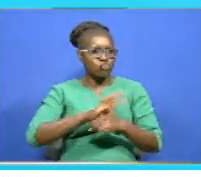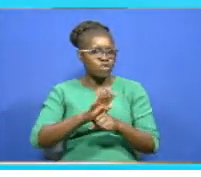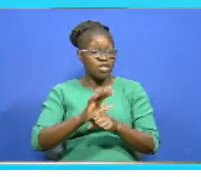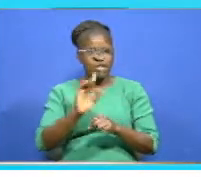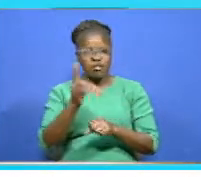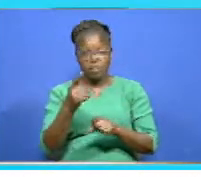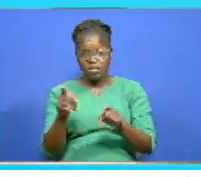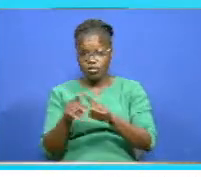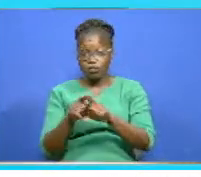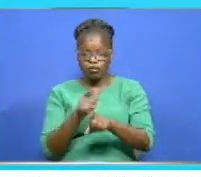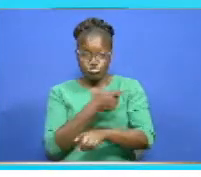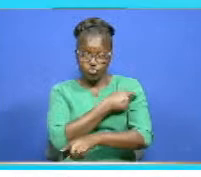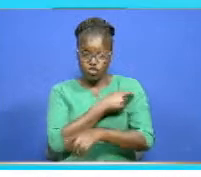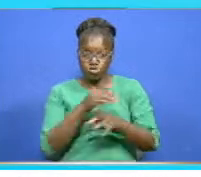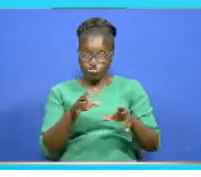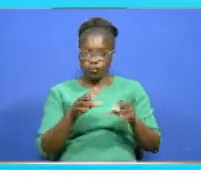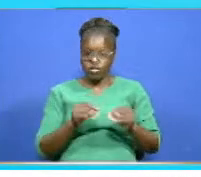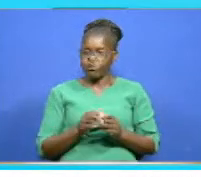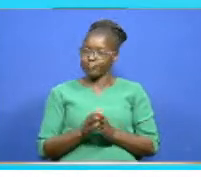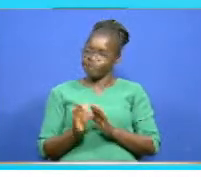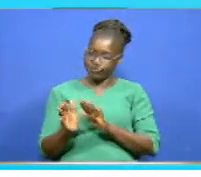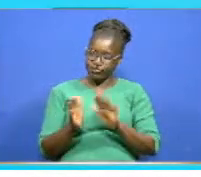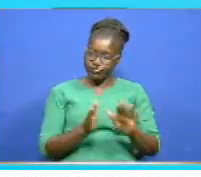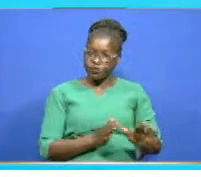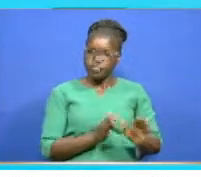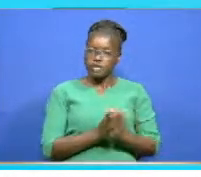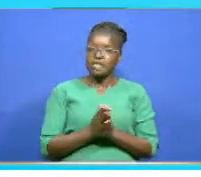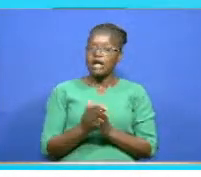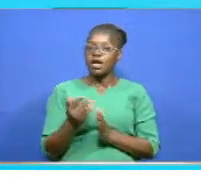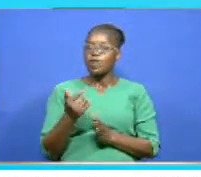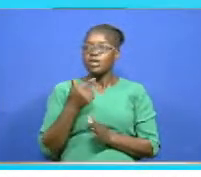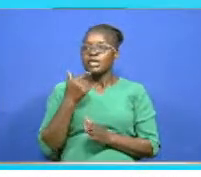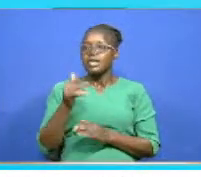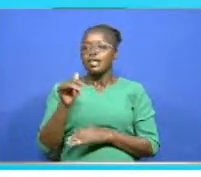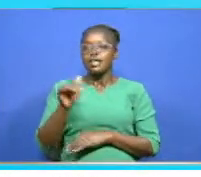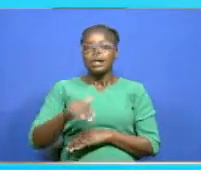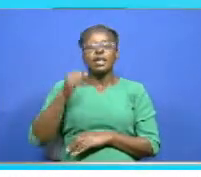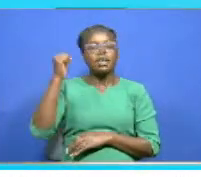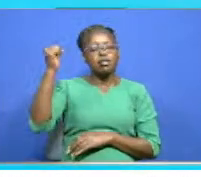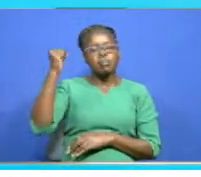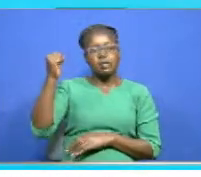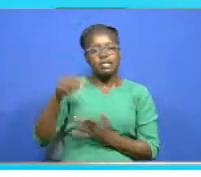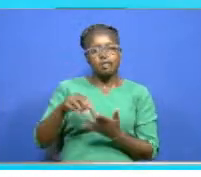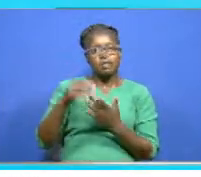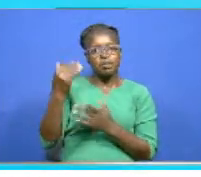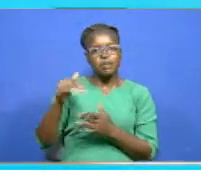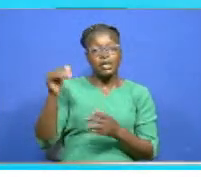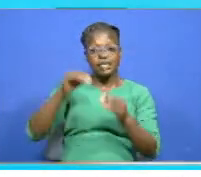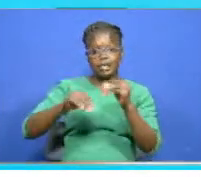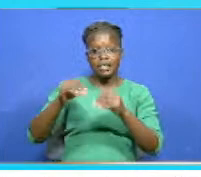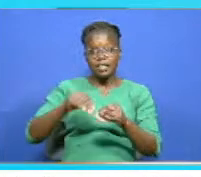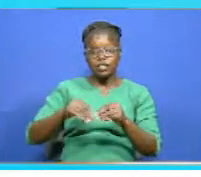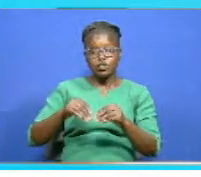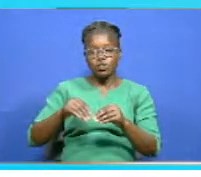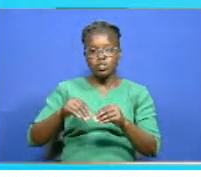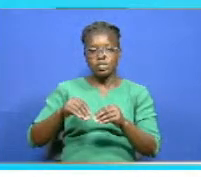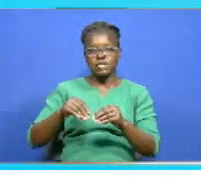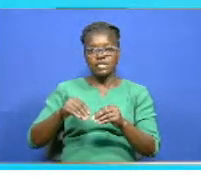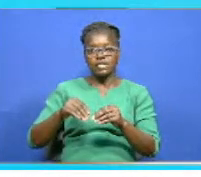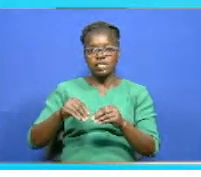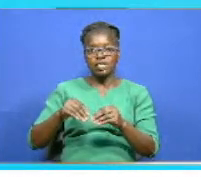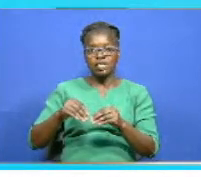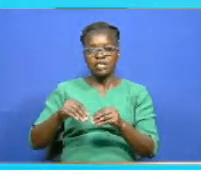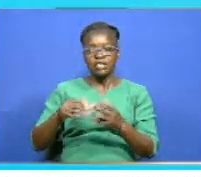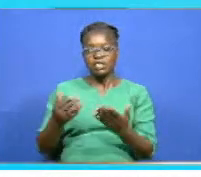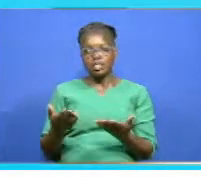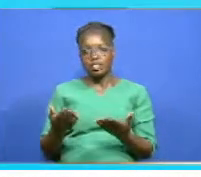jab. Away from that, as we had started earlier, we're talking about politics, and especially the by-elections that are slated. Some